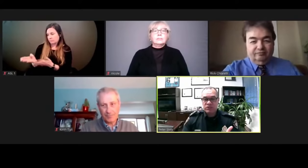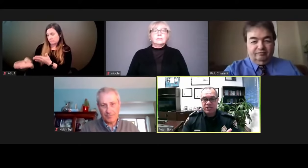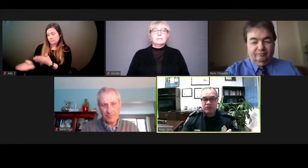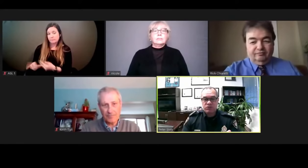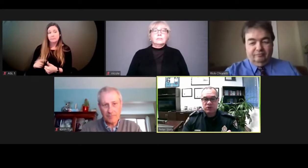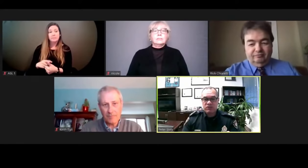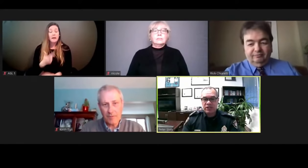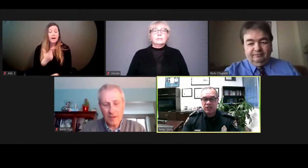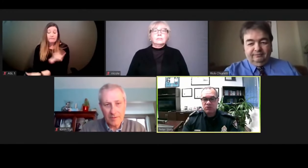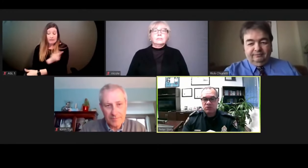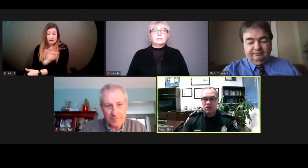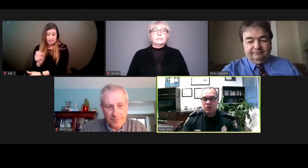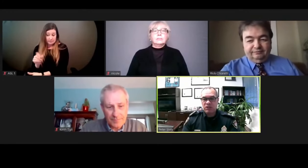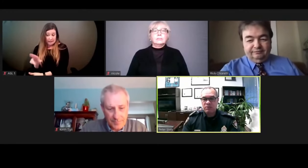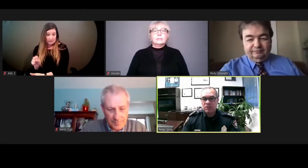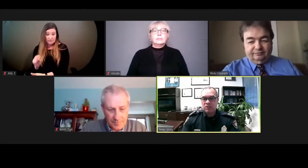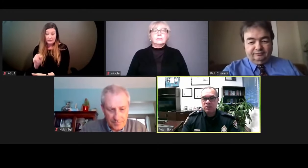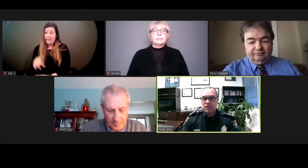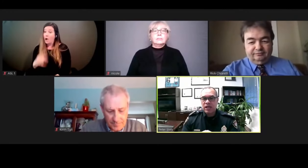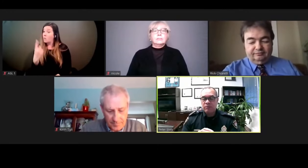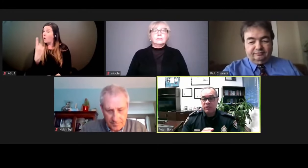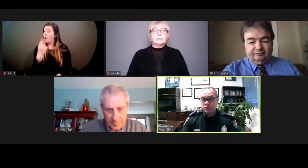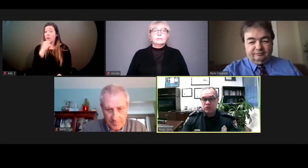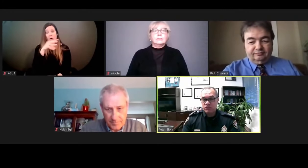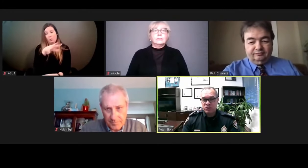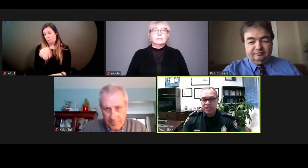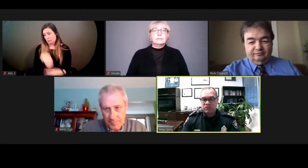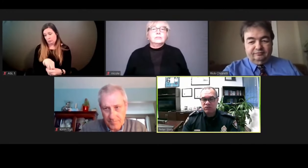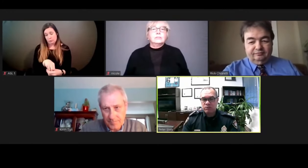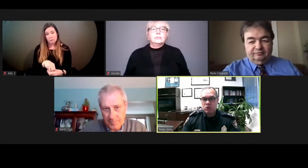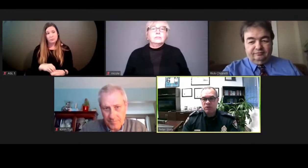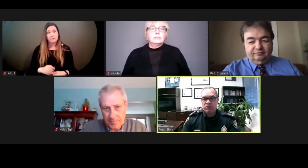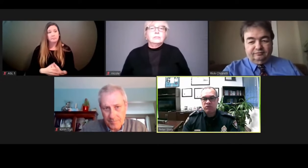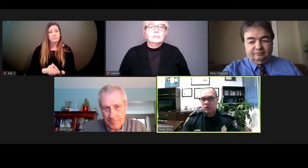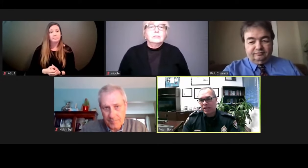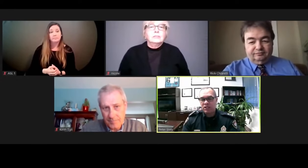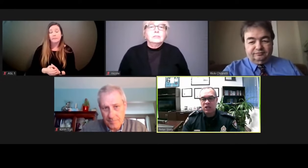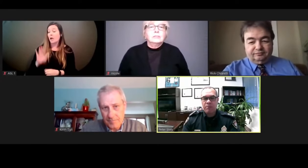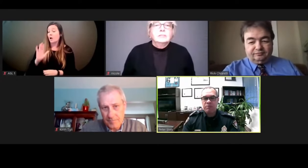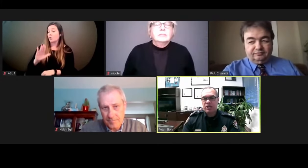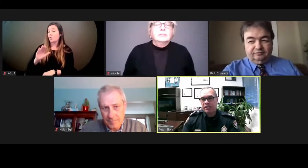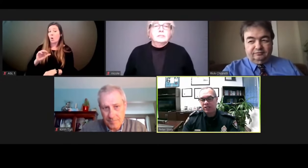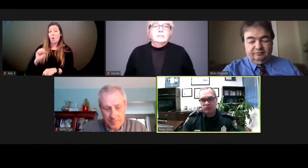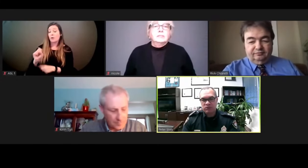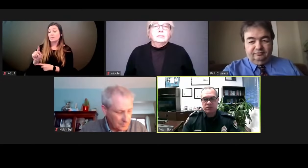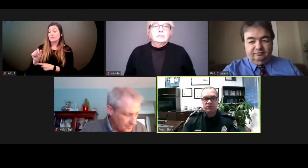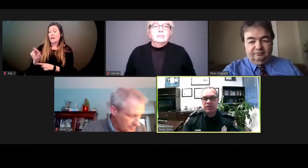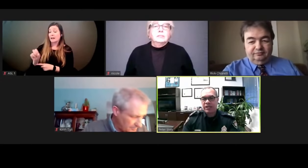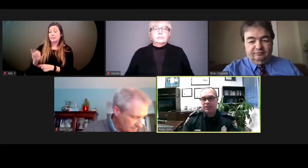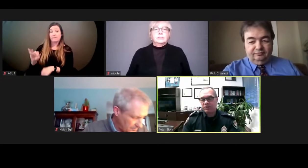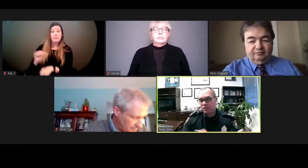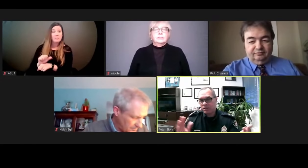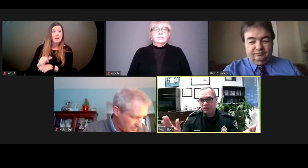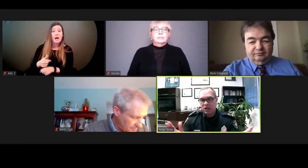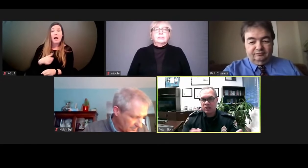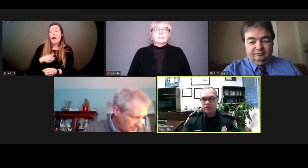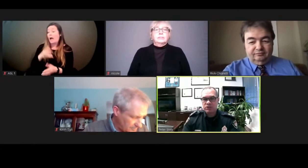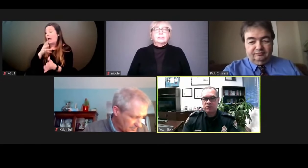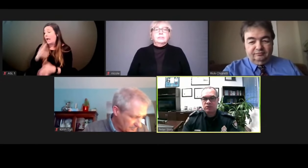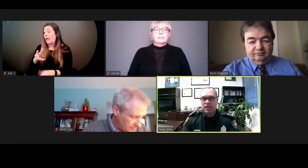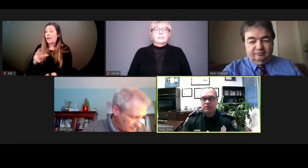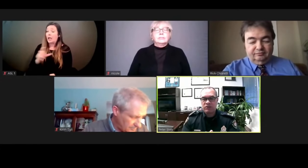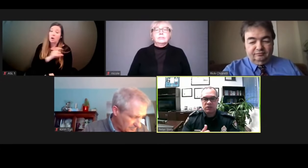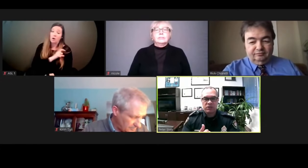Vaccination status, as far as I know, is not one of them. Neither is your status of employment. So I hate cops, I hate counselors, I hate